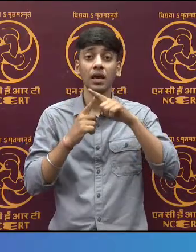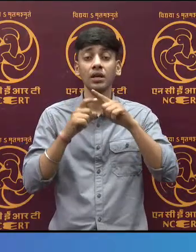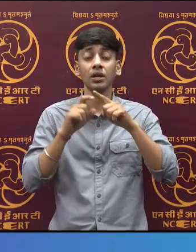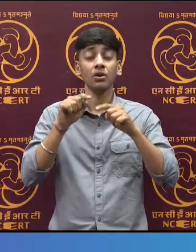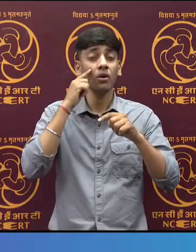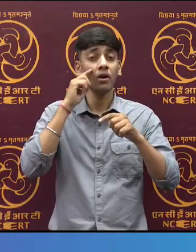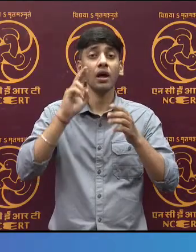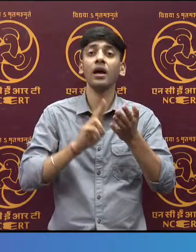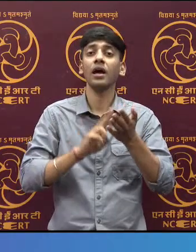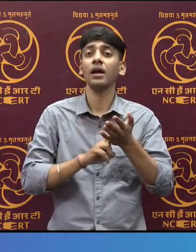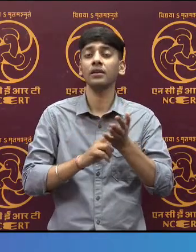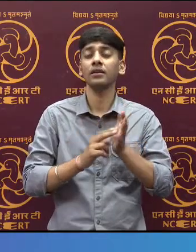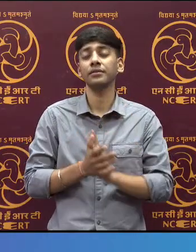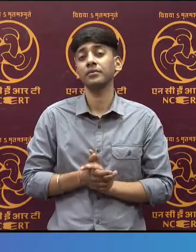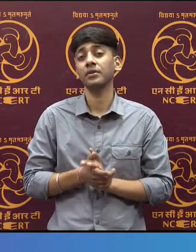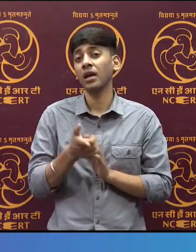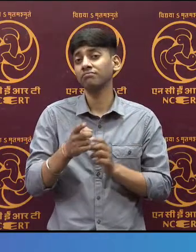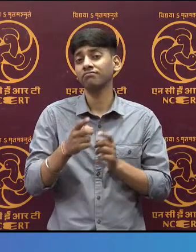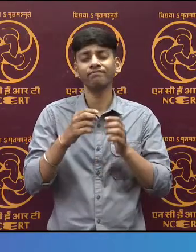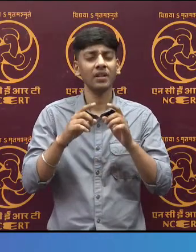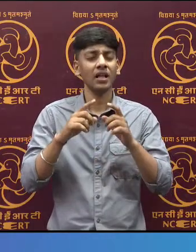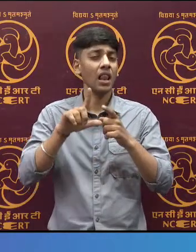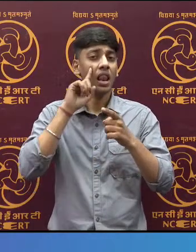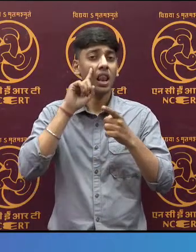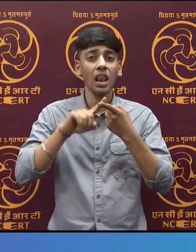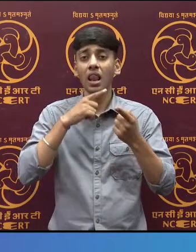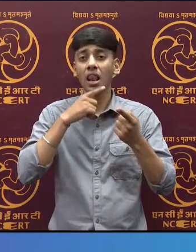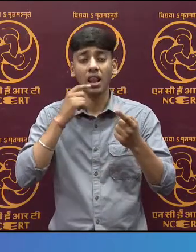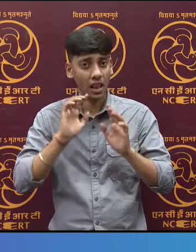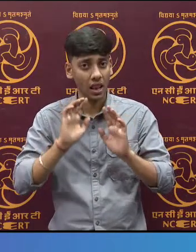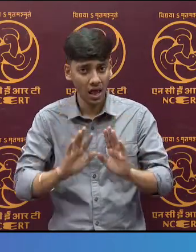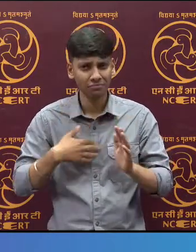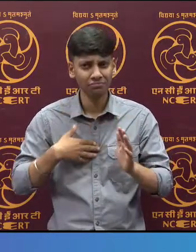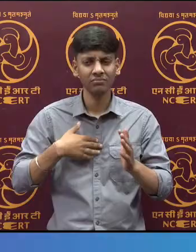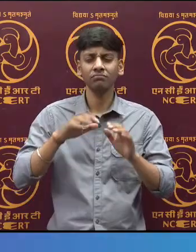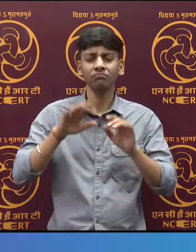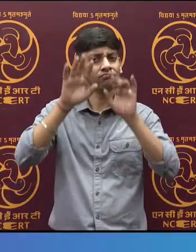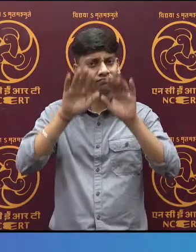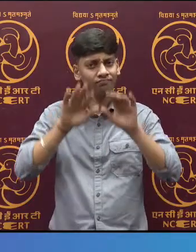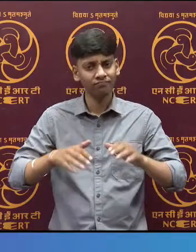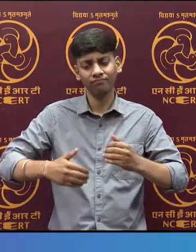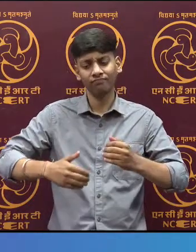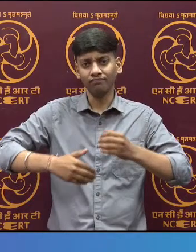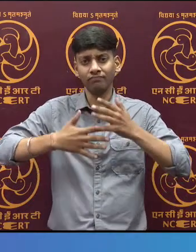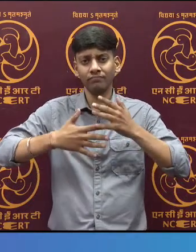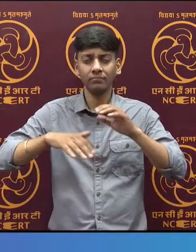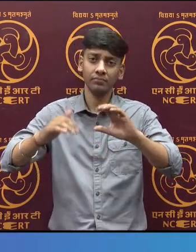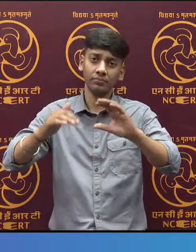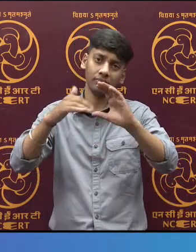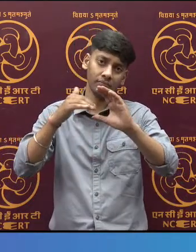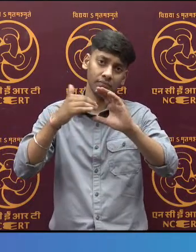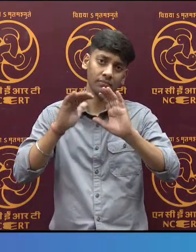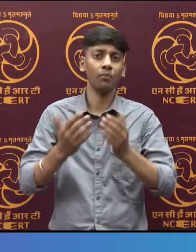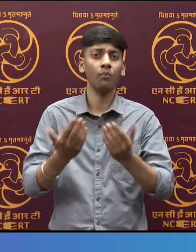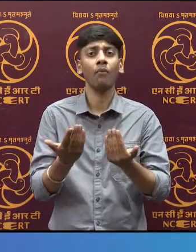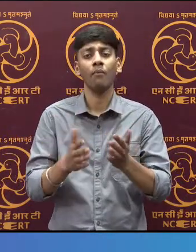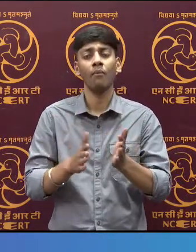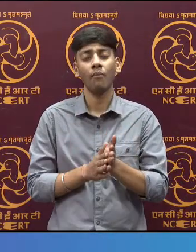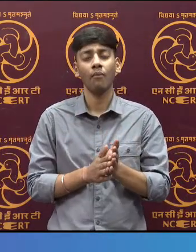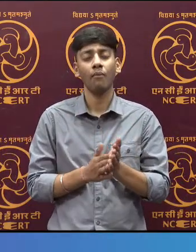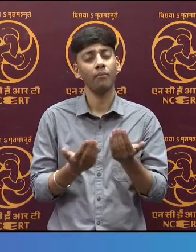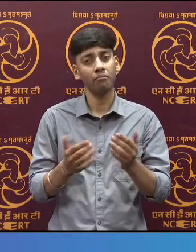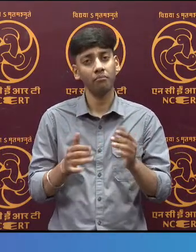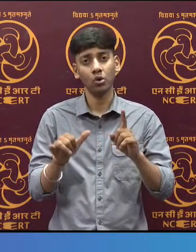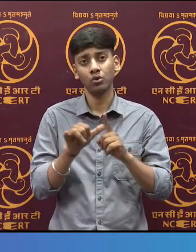dth.class9@ciet.nic.in. And as our session is live and interactive, so you can also drop your comments, your queries or your feedback in the live chat